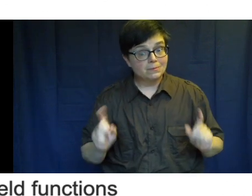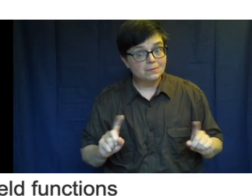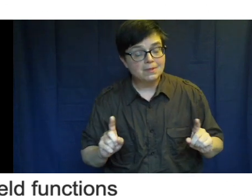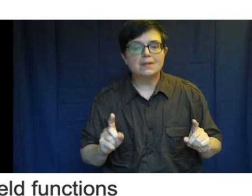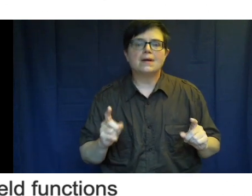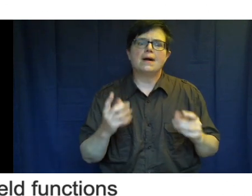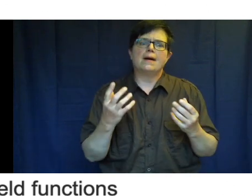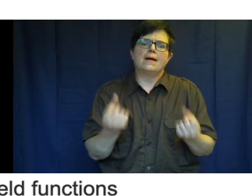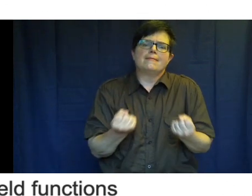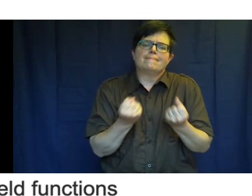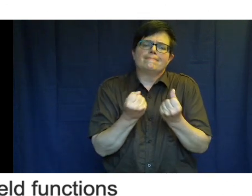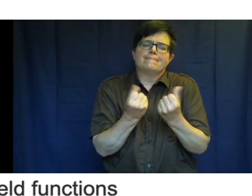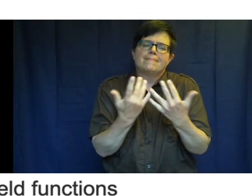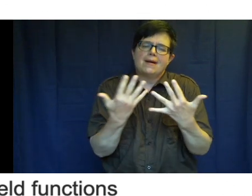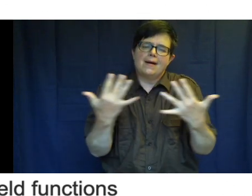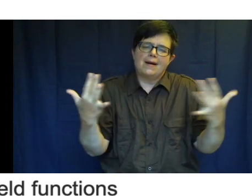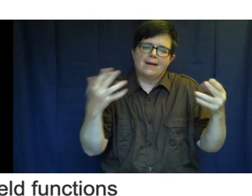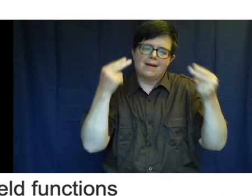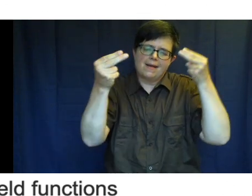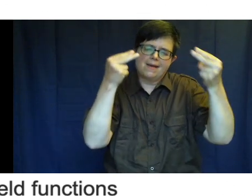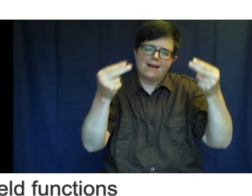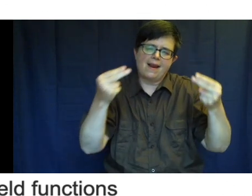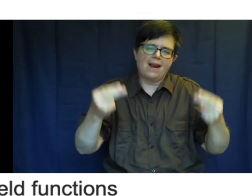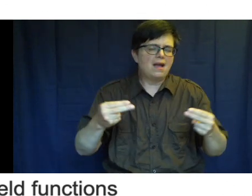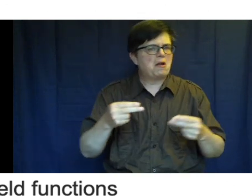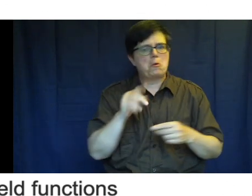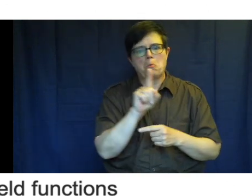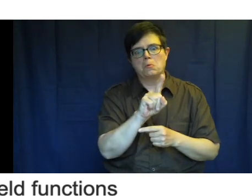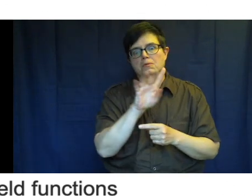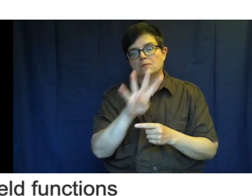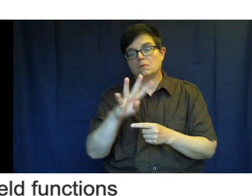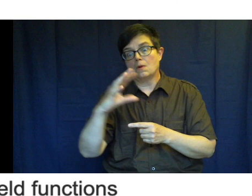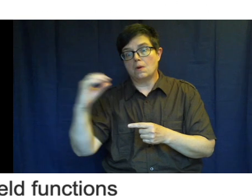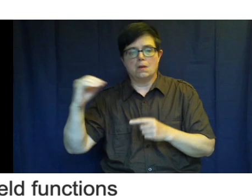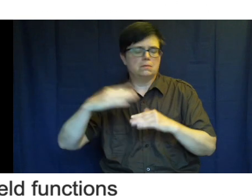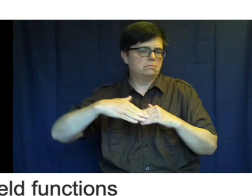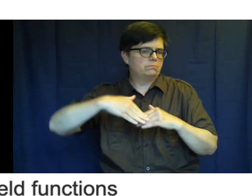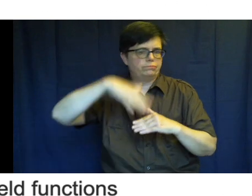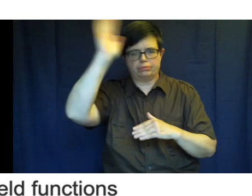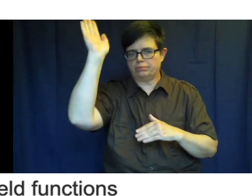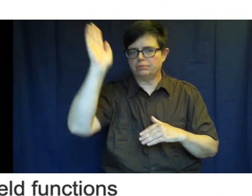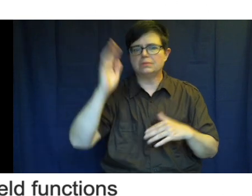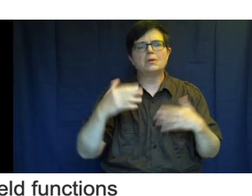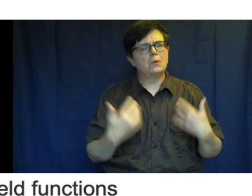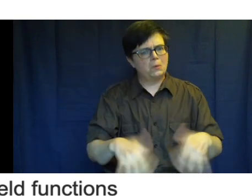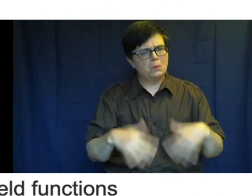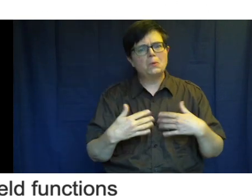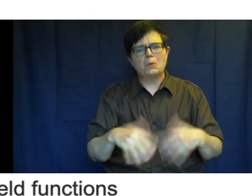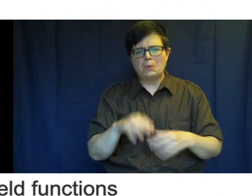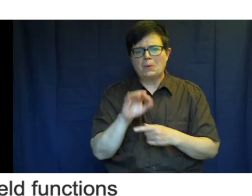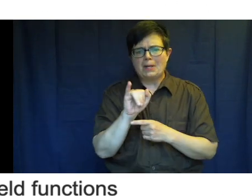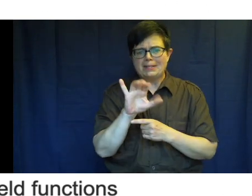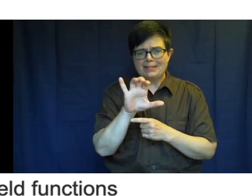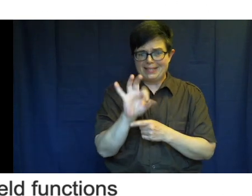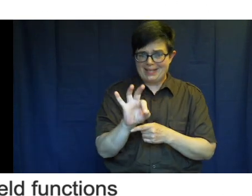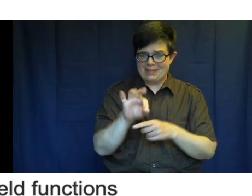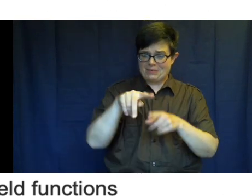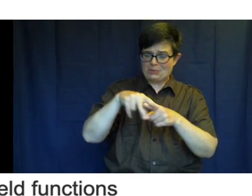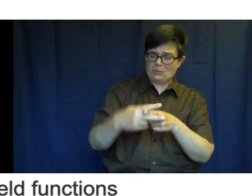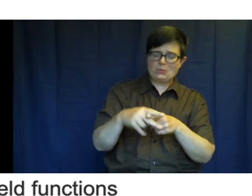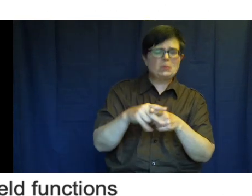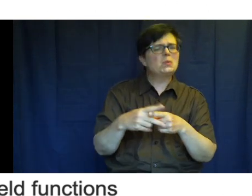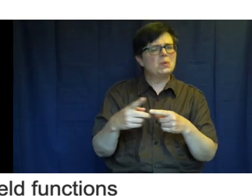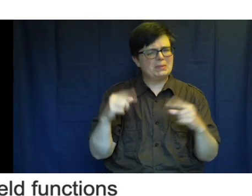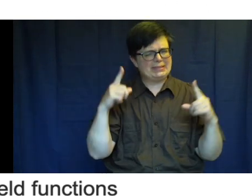is that there are over 1,400 codes in total, and that makes it very difficult to use the